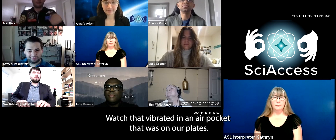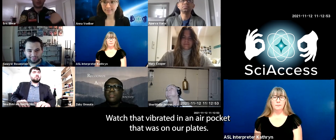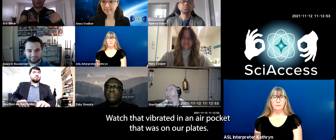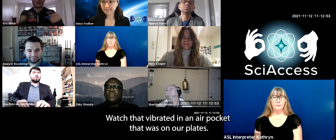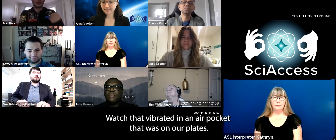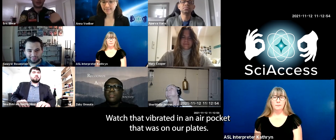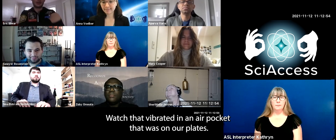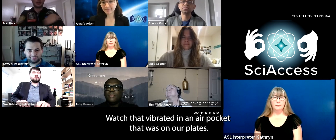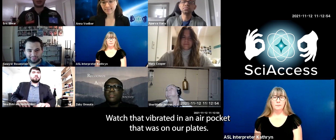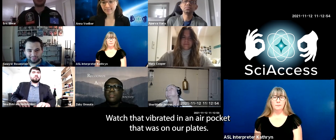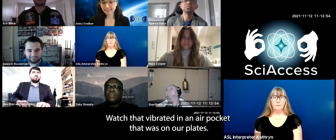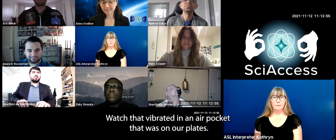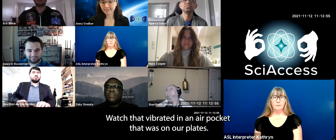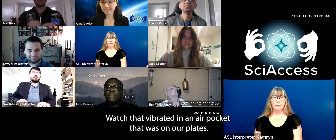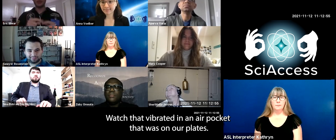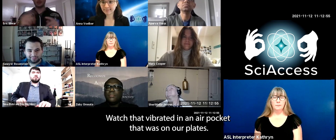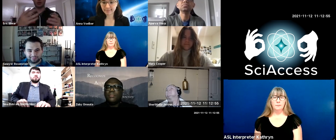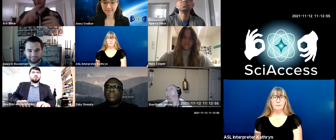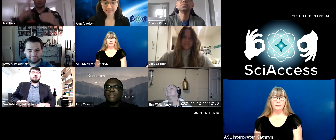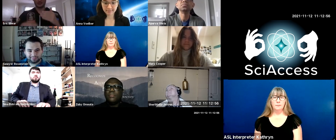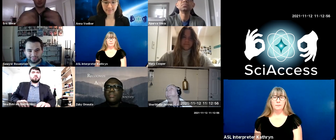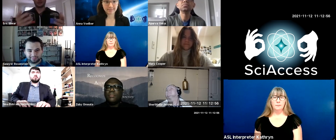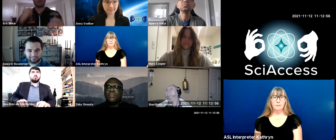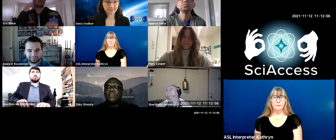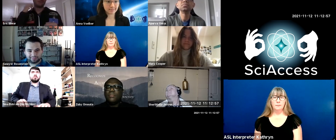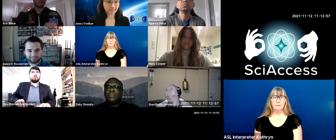in our pocket that was on our sleeve.